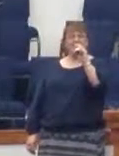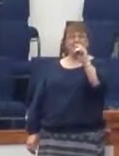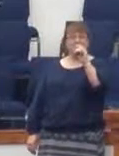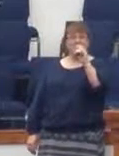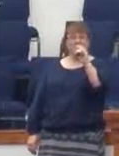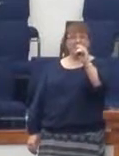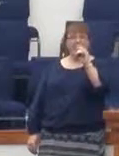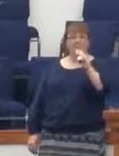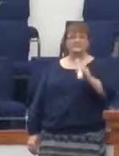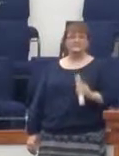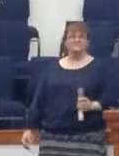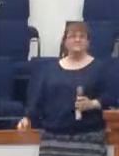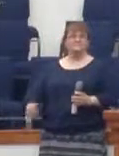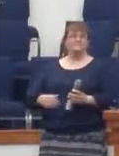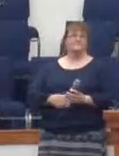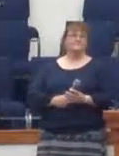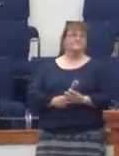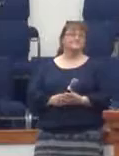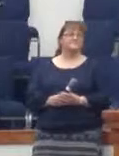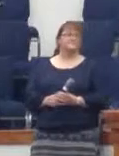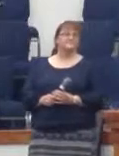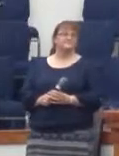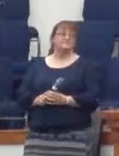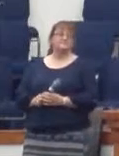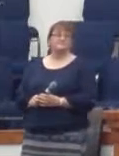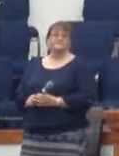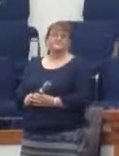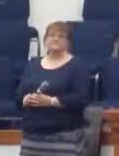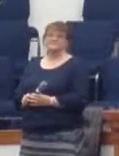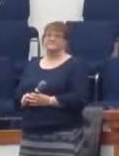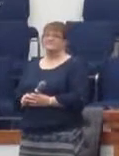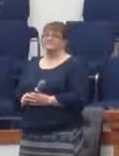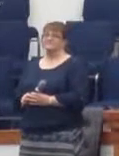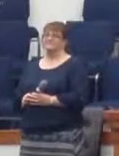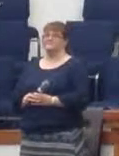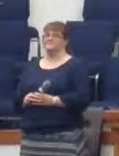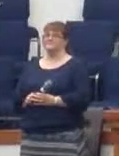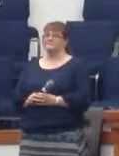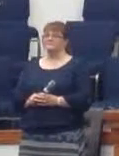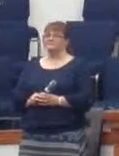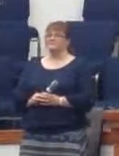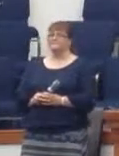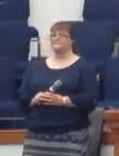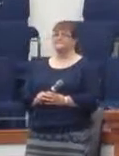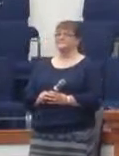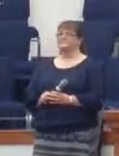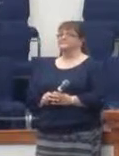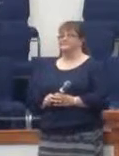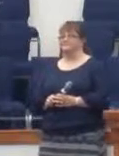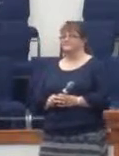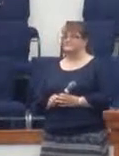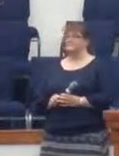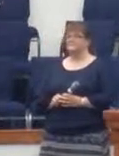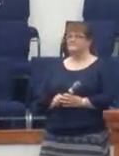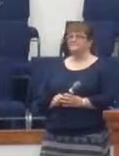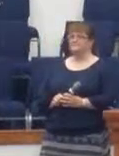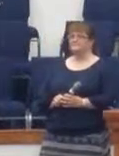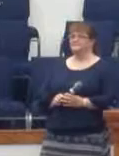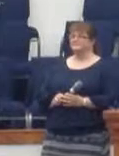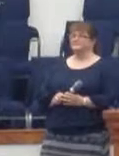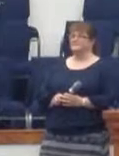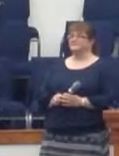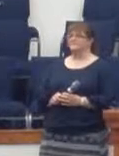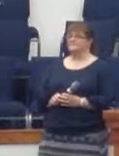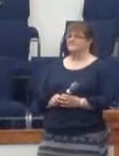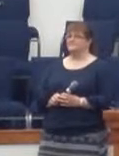might have had to say. Suppose that first man said, I hate to doubt it, for Jesus touched